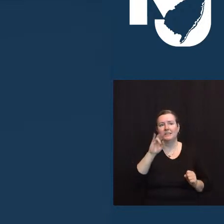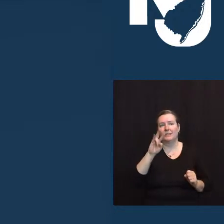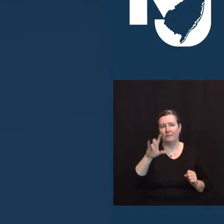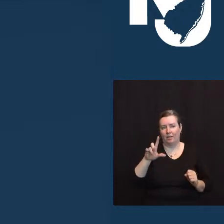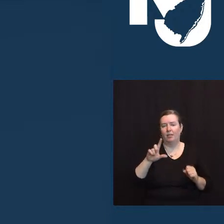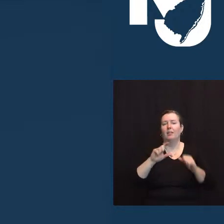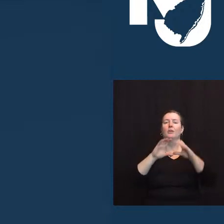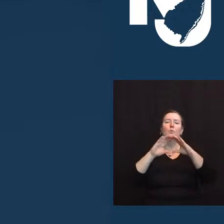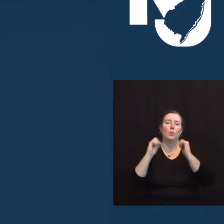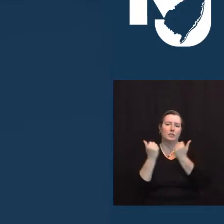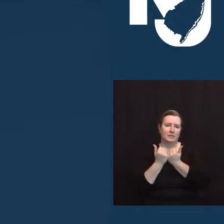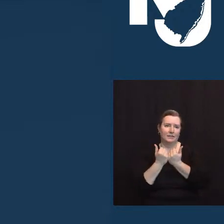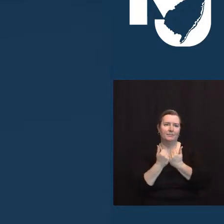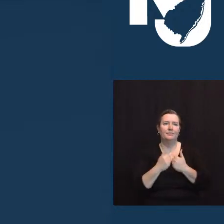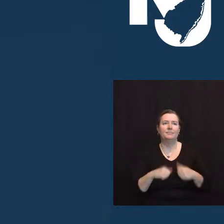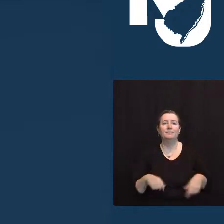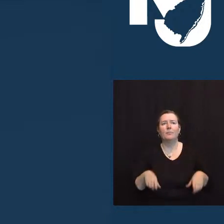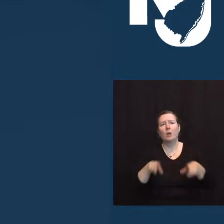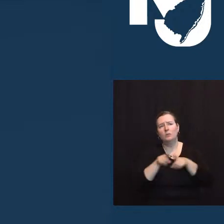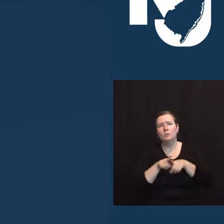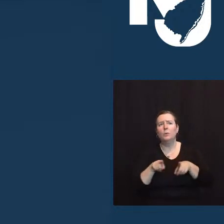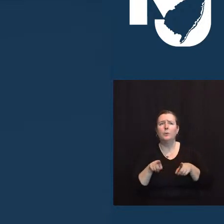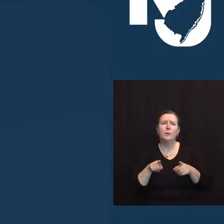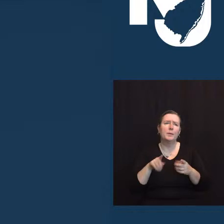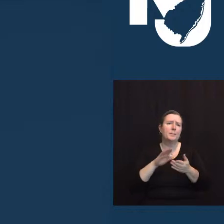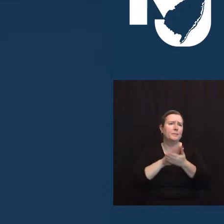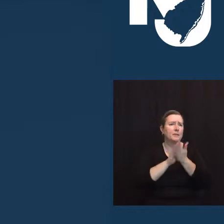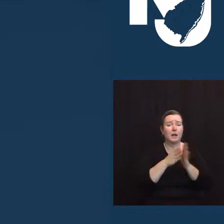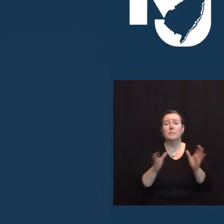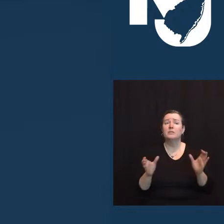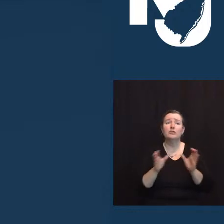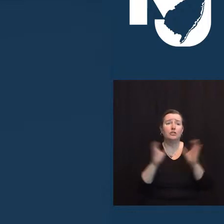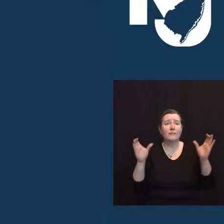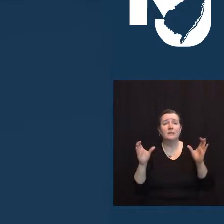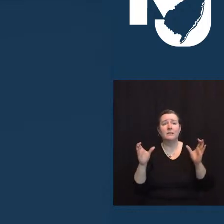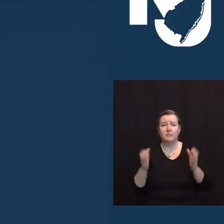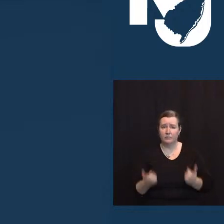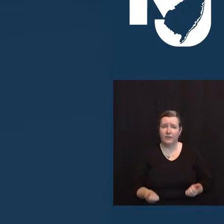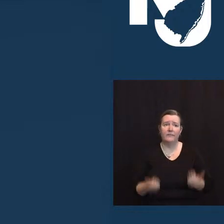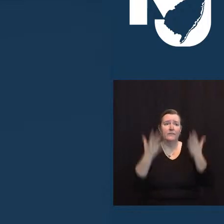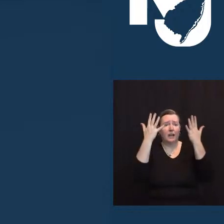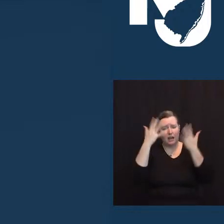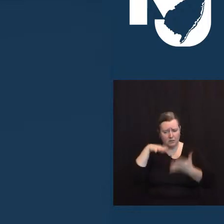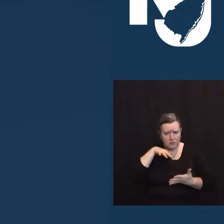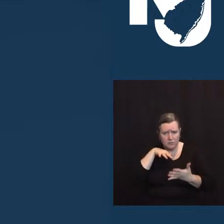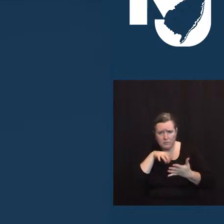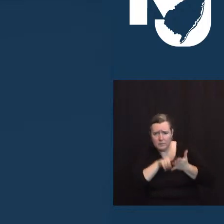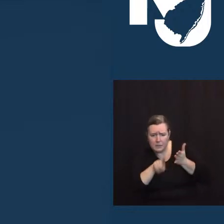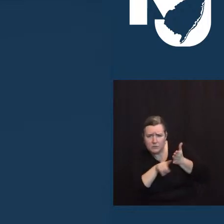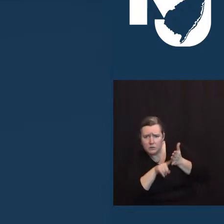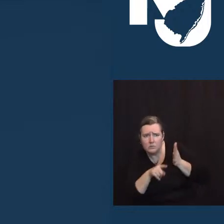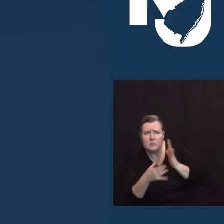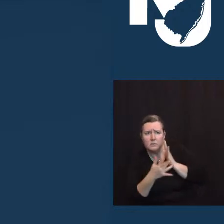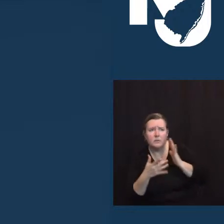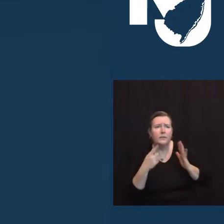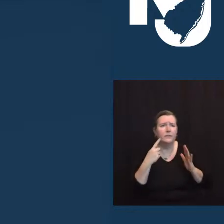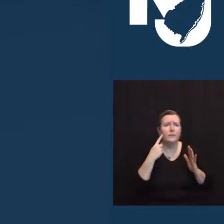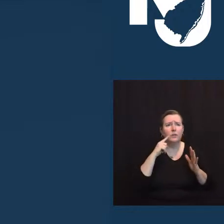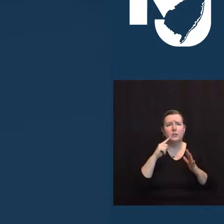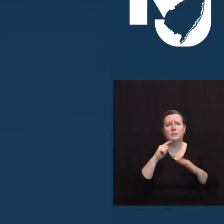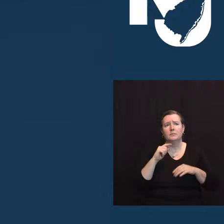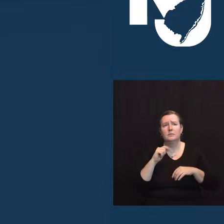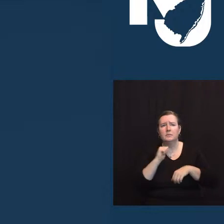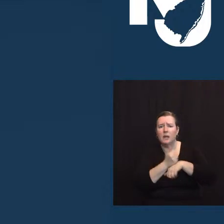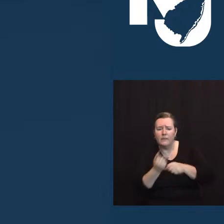certified pyrotechnic technician so he could set up the township's annual 4th of July celebrations. Ted's